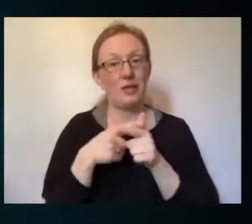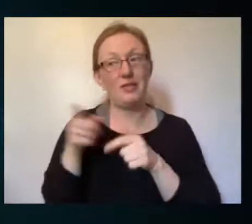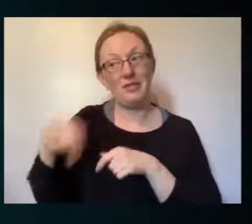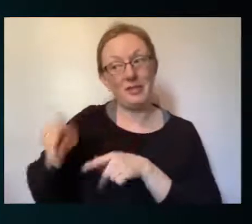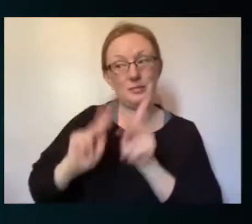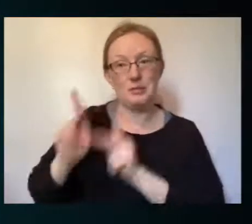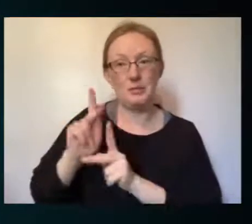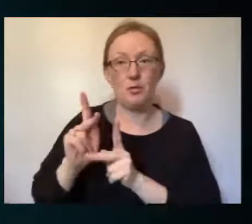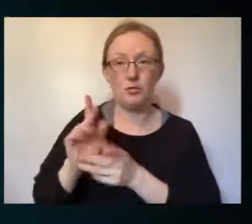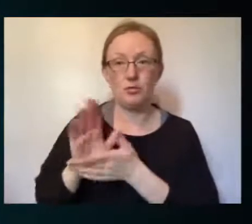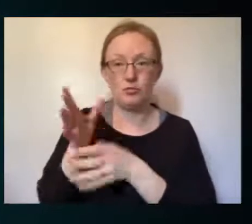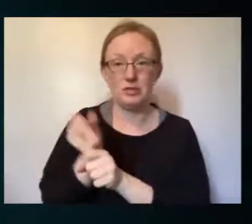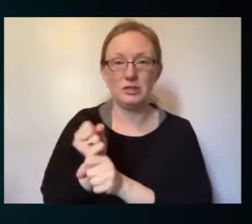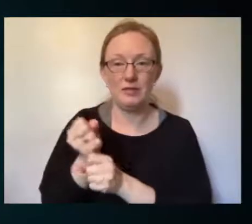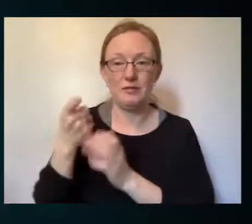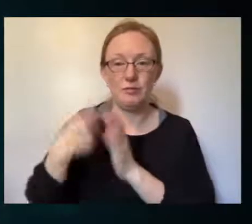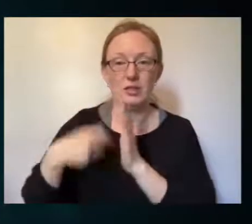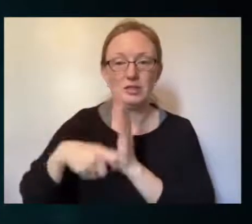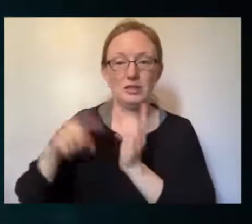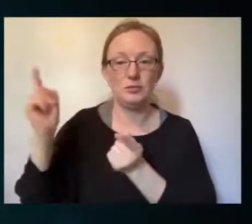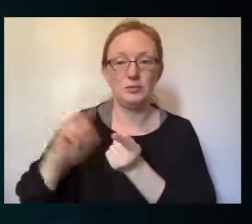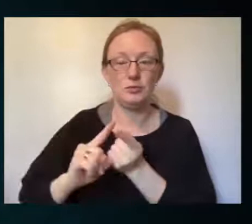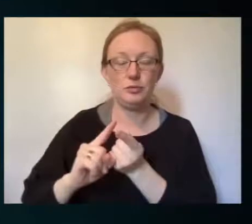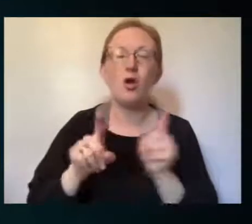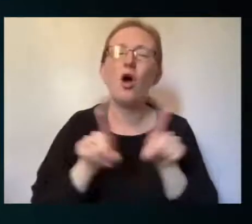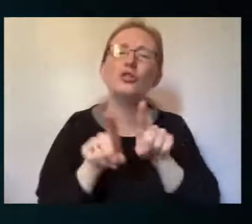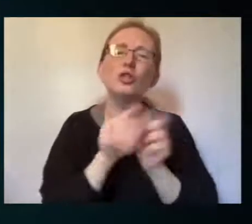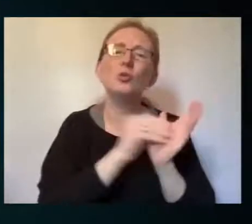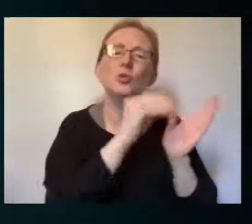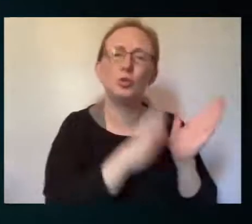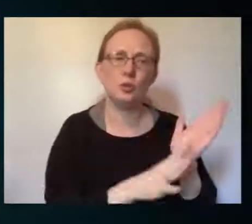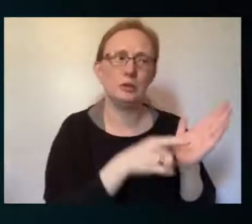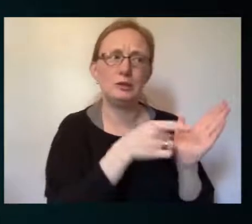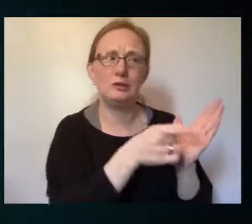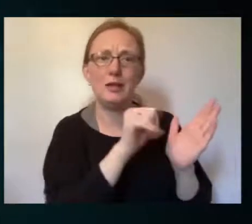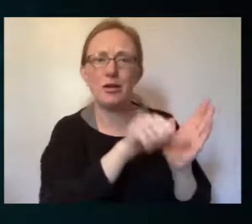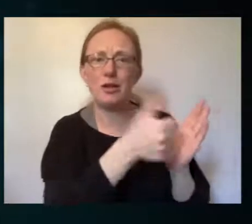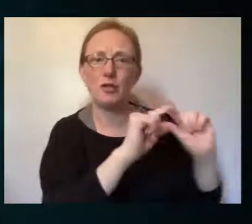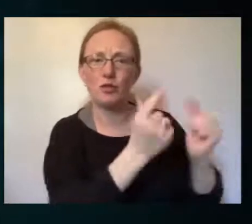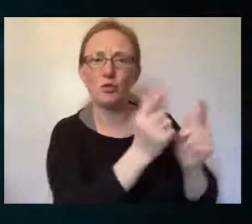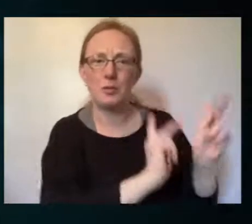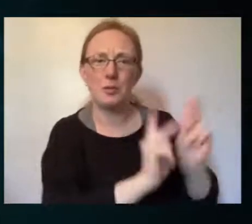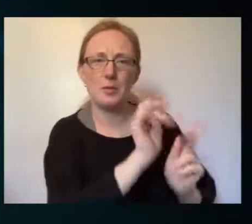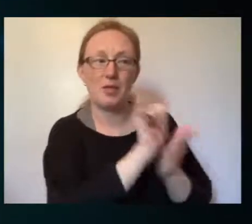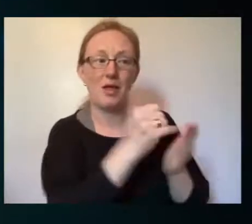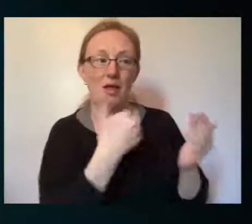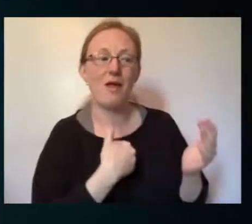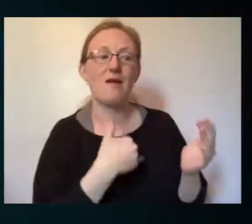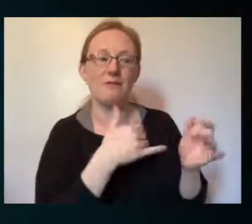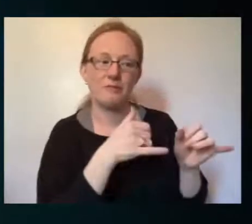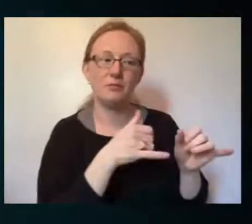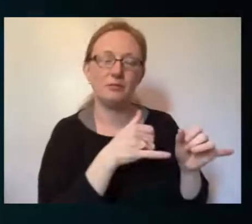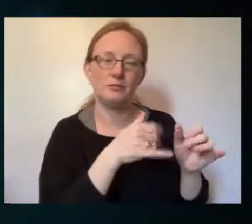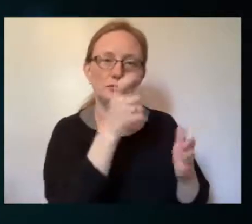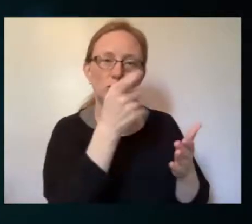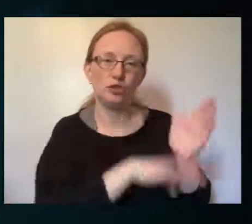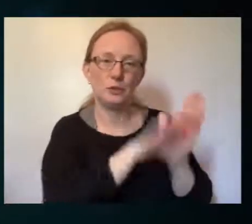get a discounted rate. And of course, students were something, another group of people who got discounted rates as well.